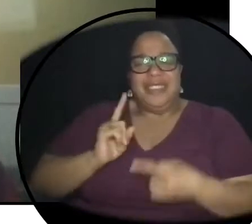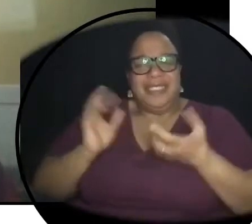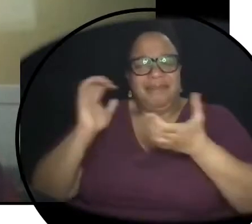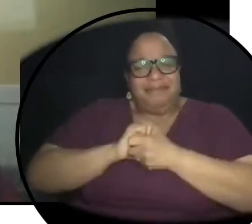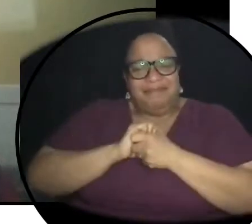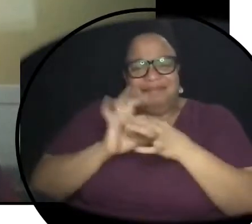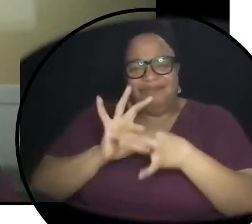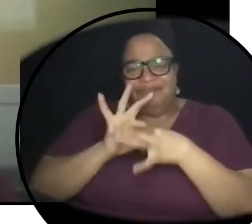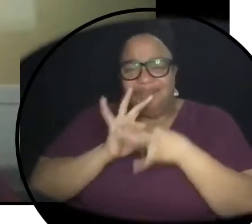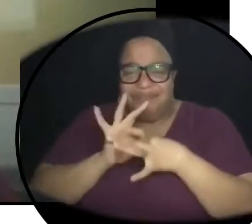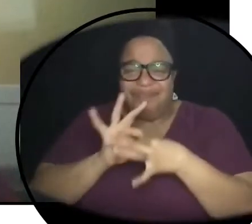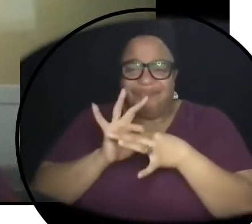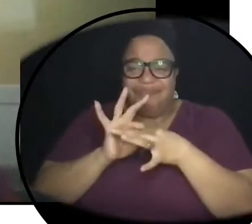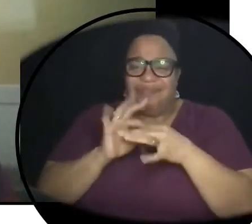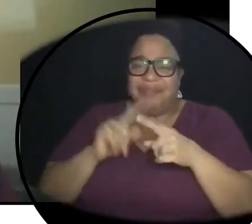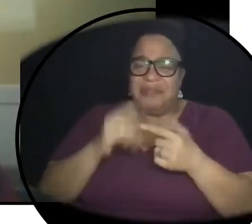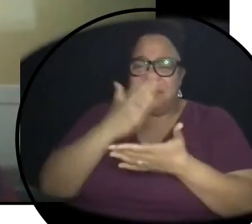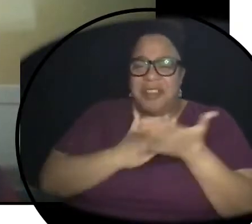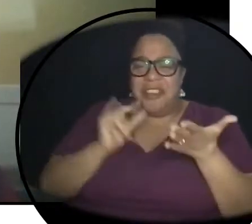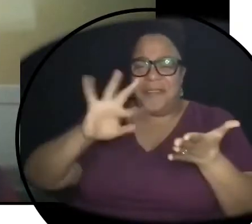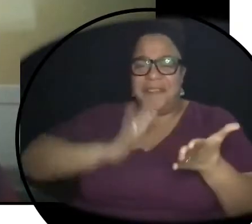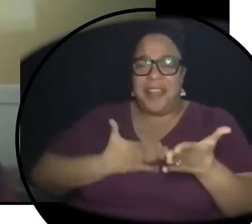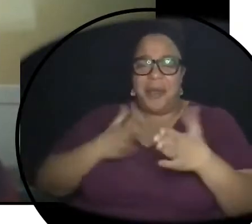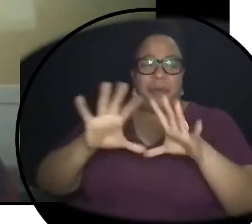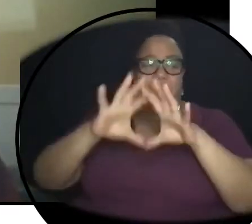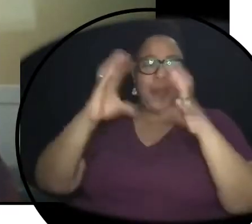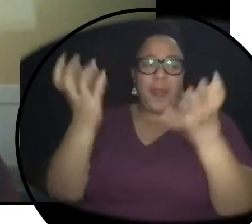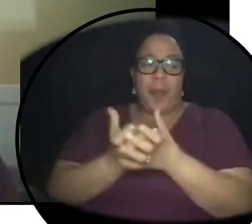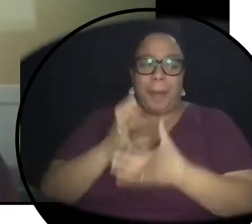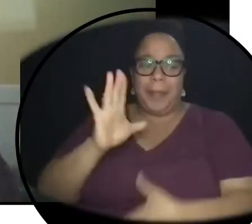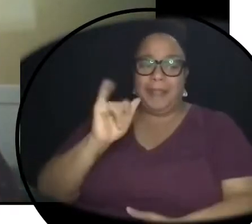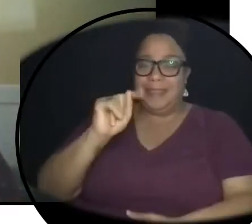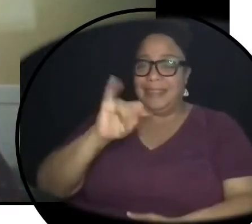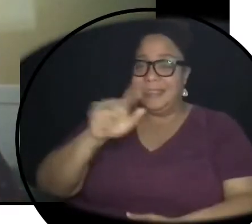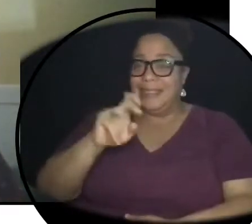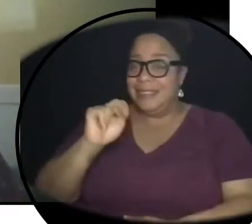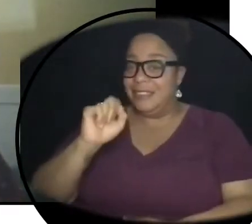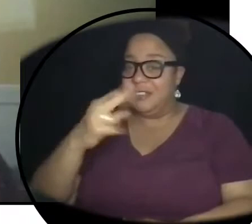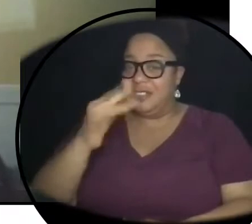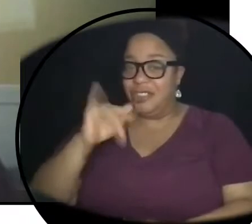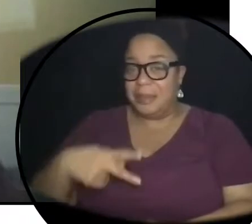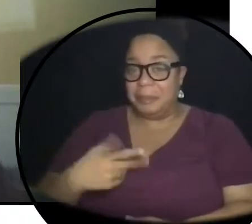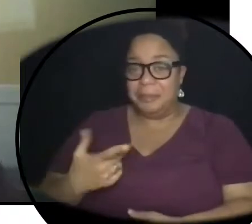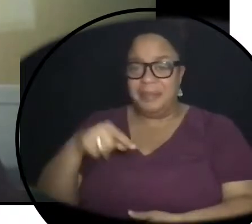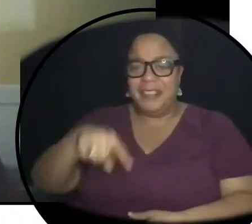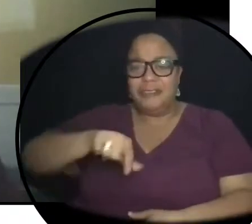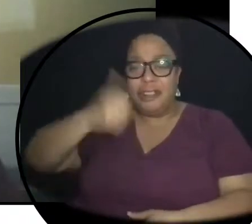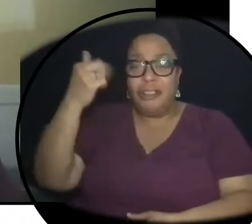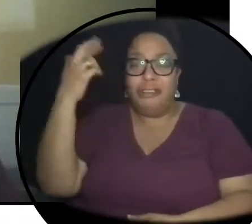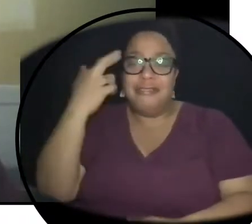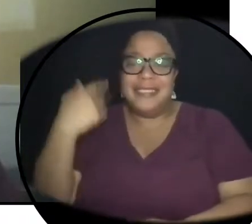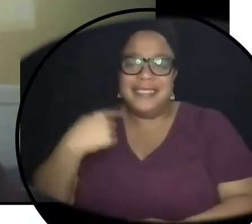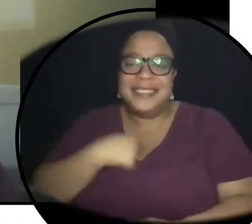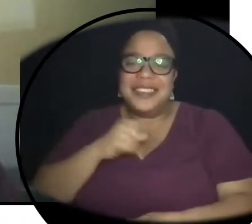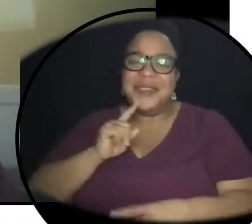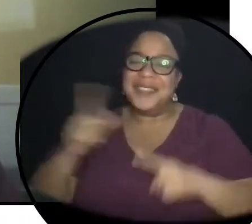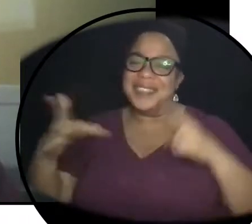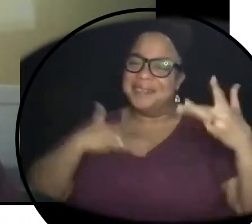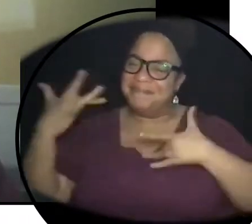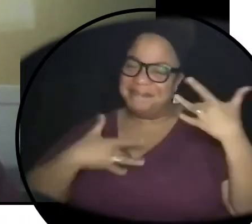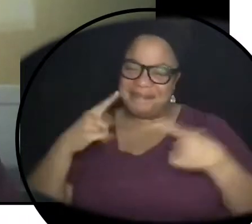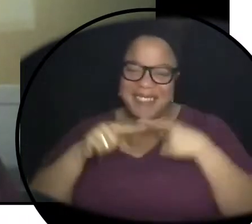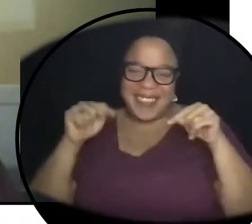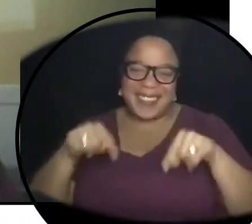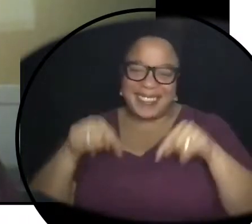there's some, of course, that are 500 years old and 600 years old that are also indigenous that are here as well. But